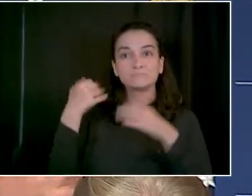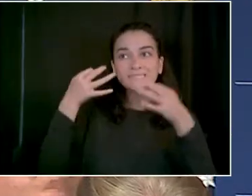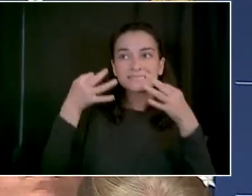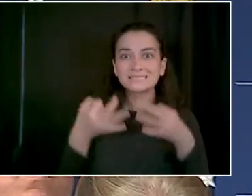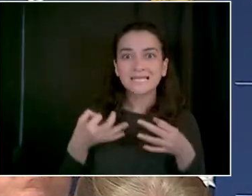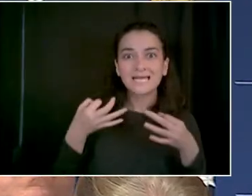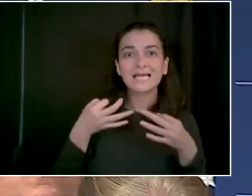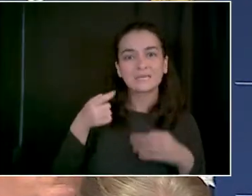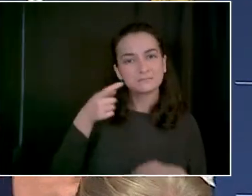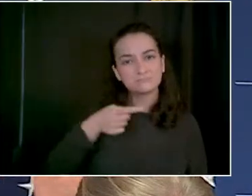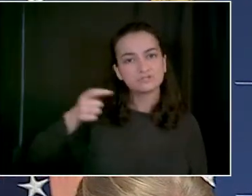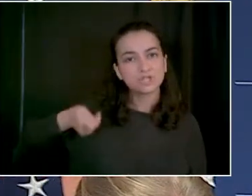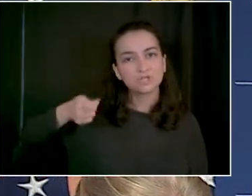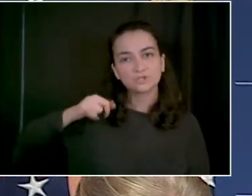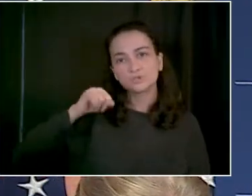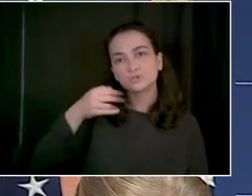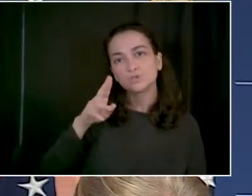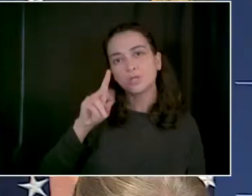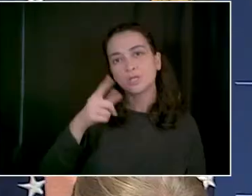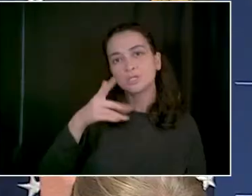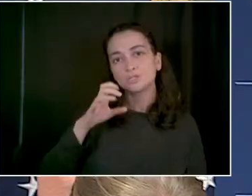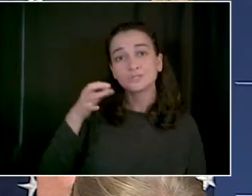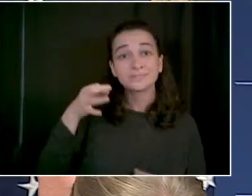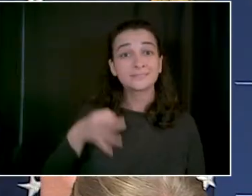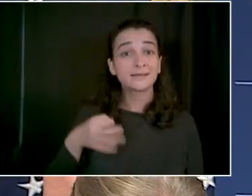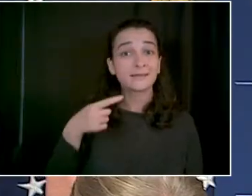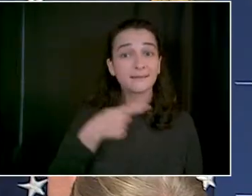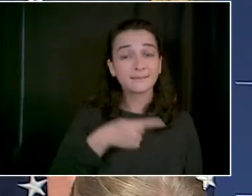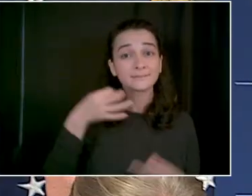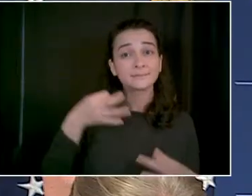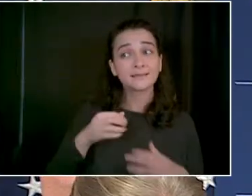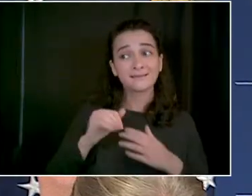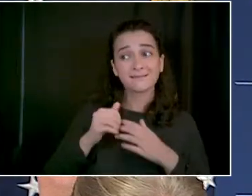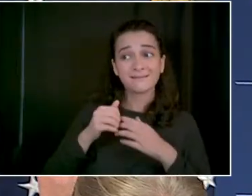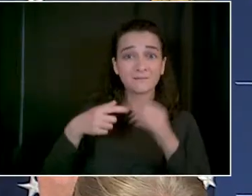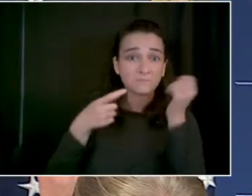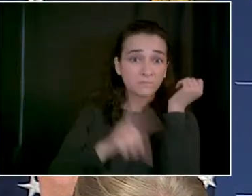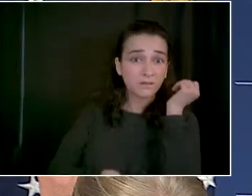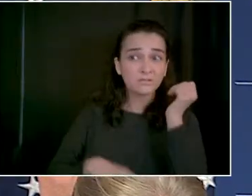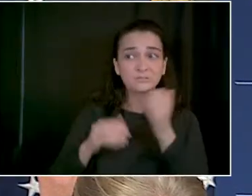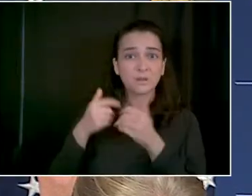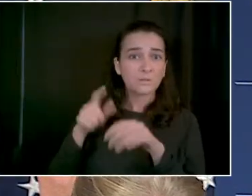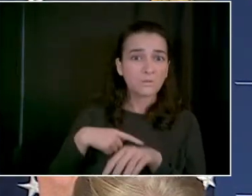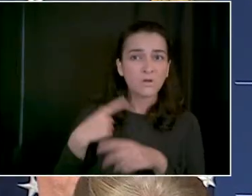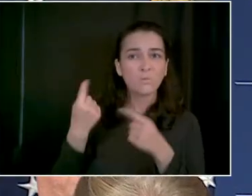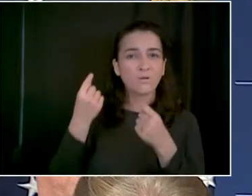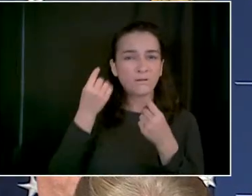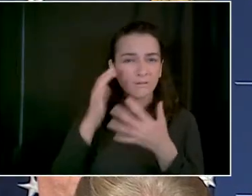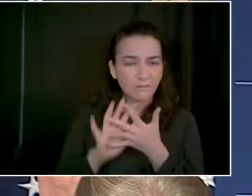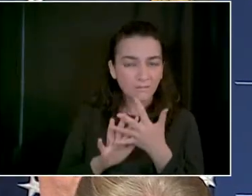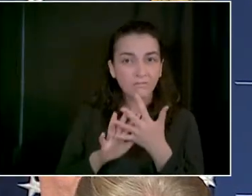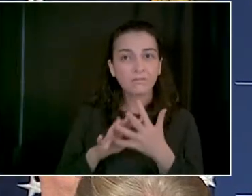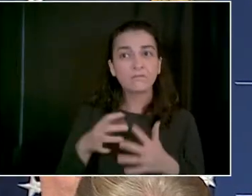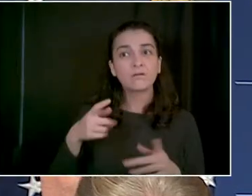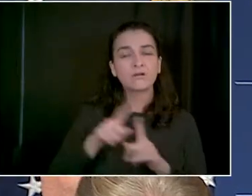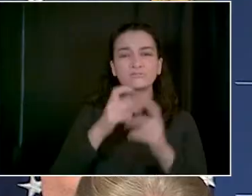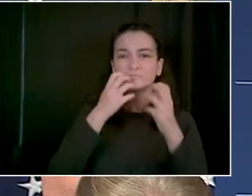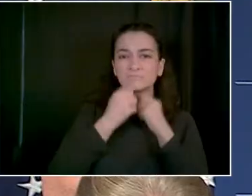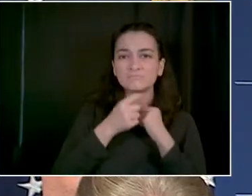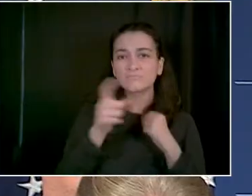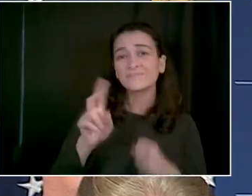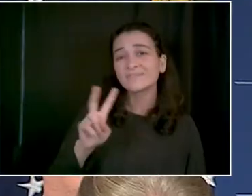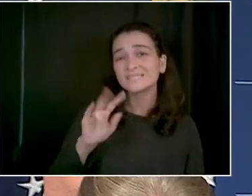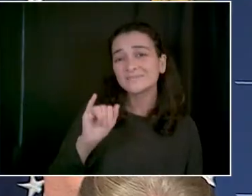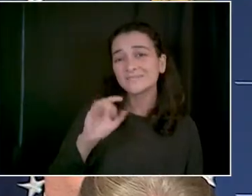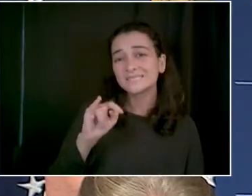that photo, who surrounded an innocent person sitting on that train? Or are you on the side of those who are surrounding him?